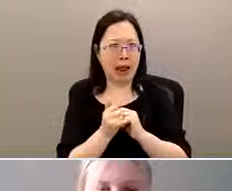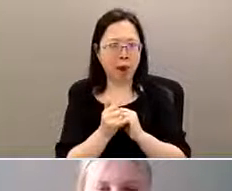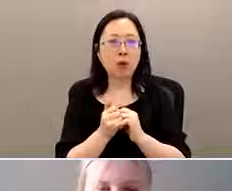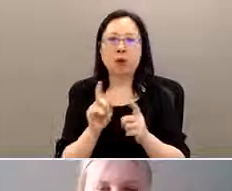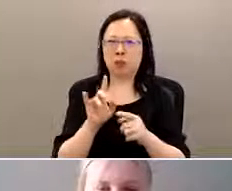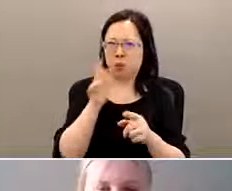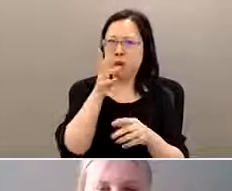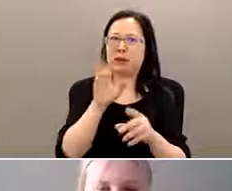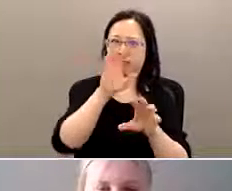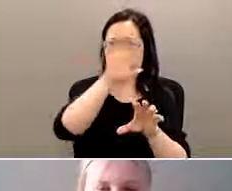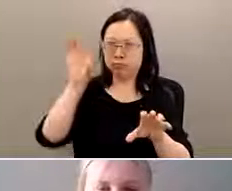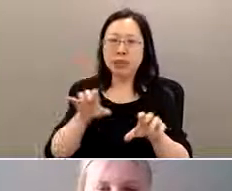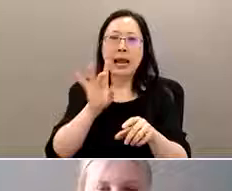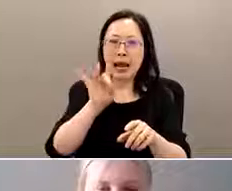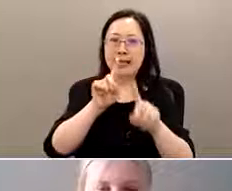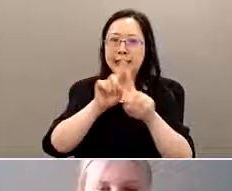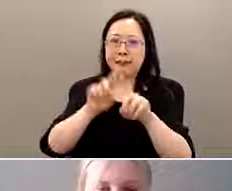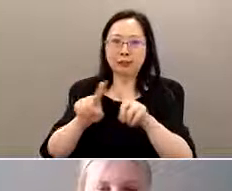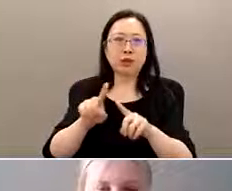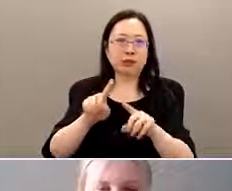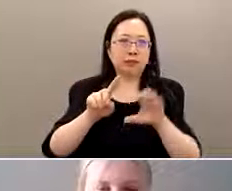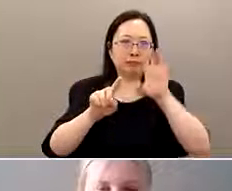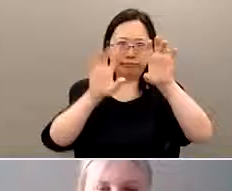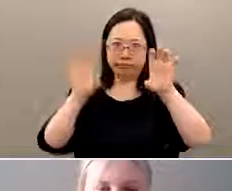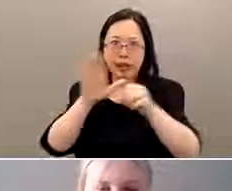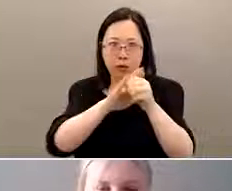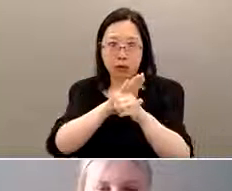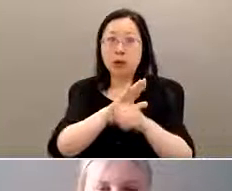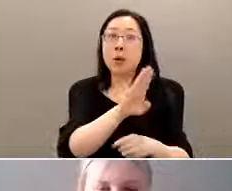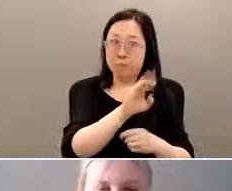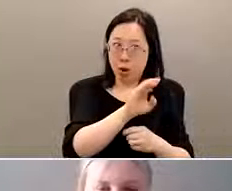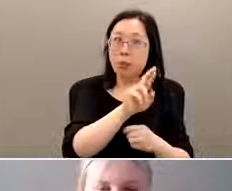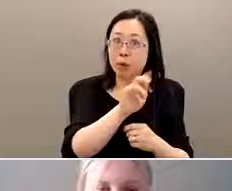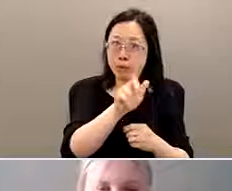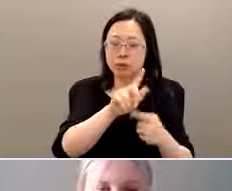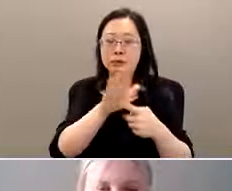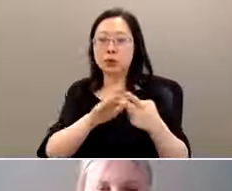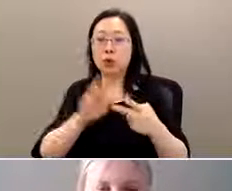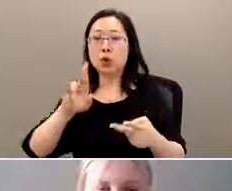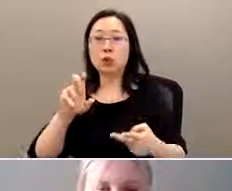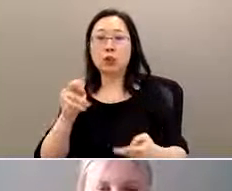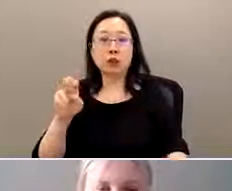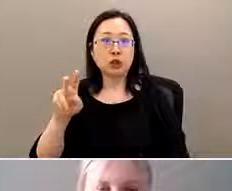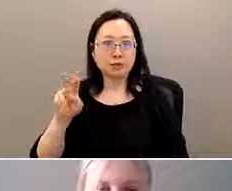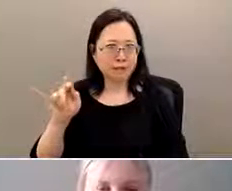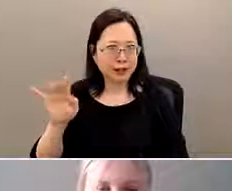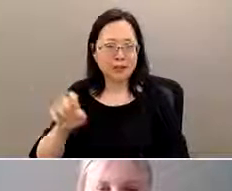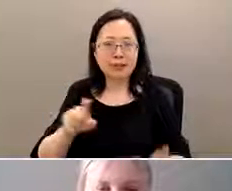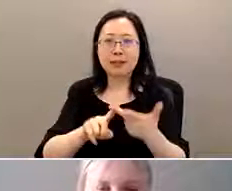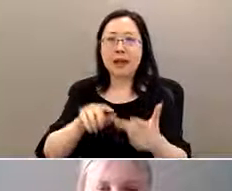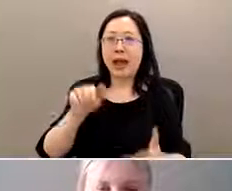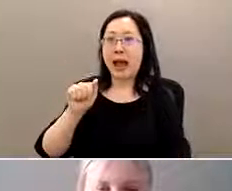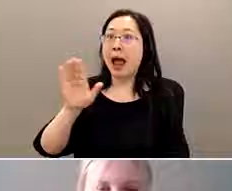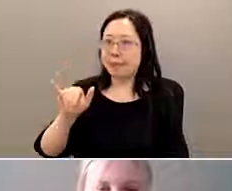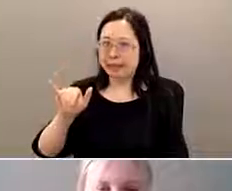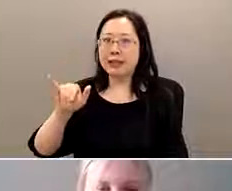Ontario websites. Bob Rumble being one of them, Richview being one of them. Abbeyfield has various sites